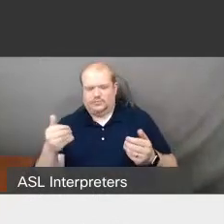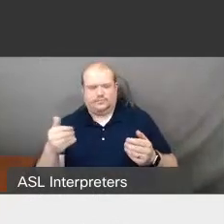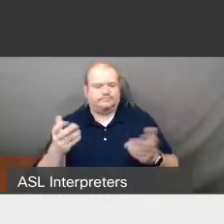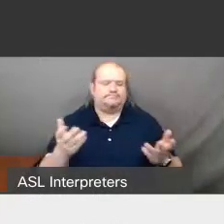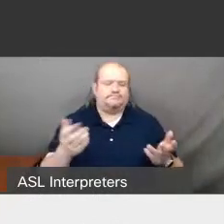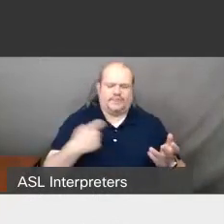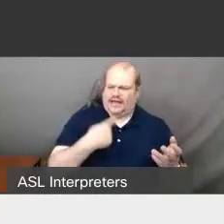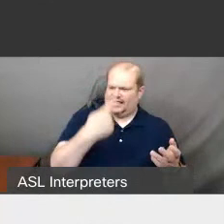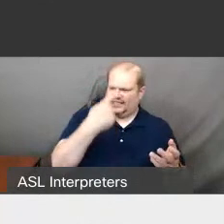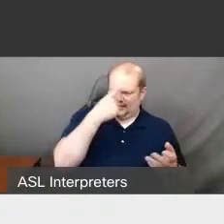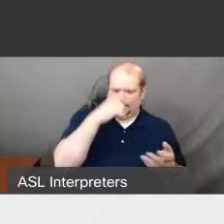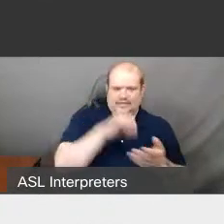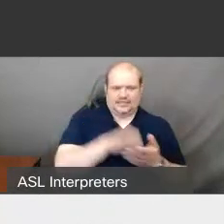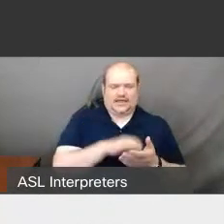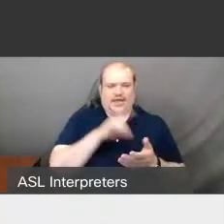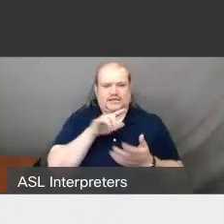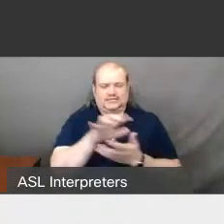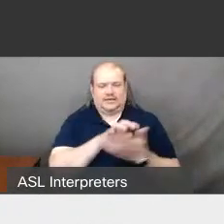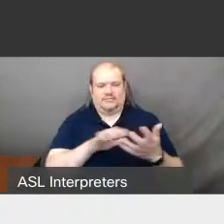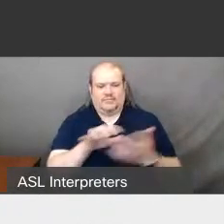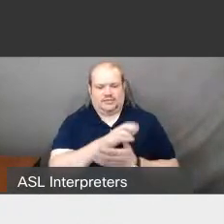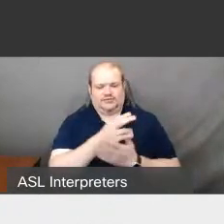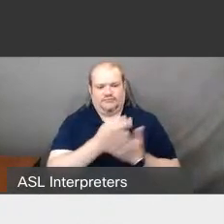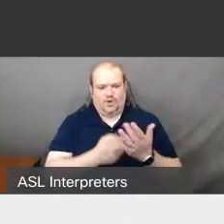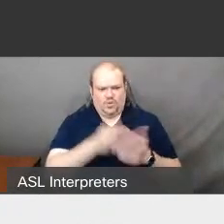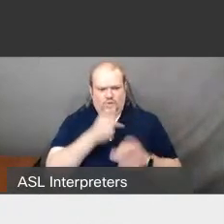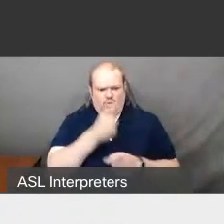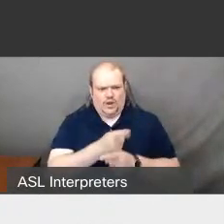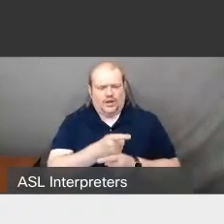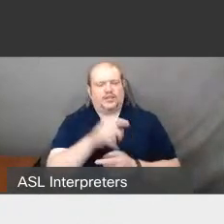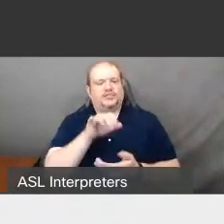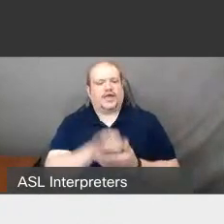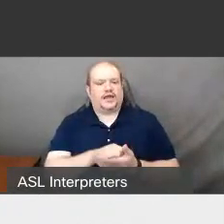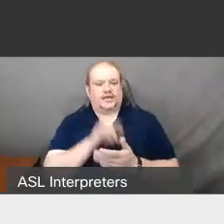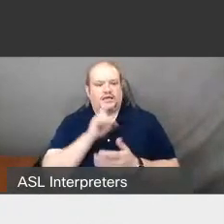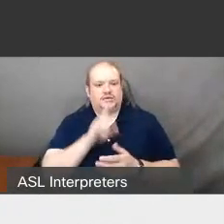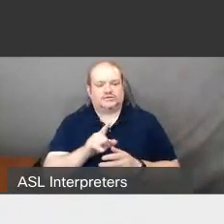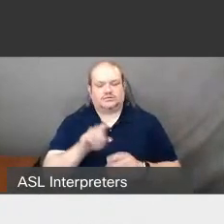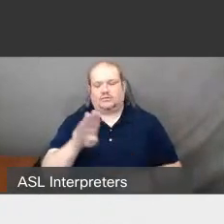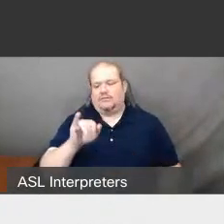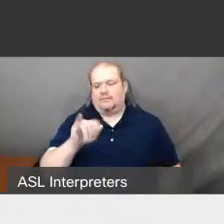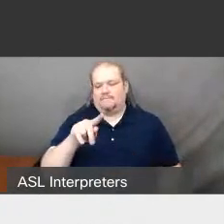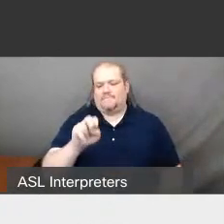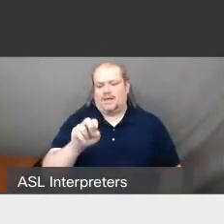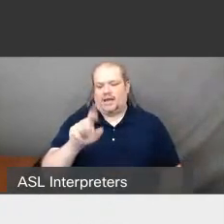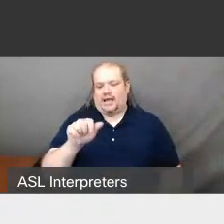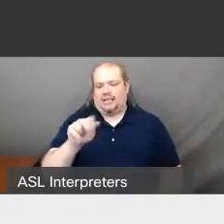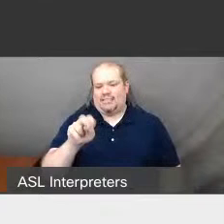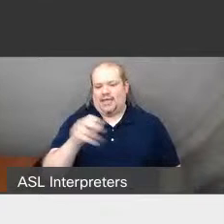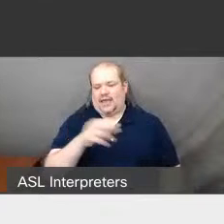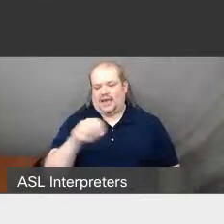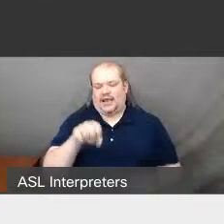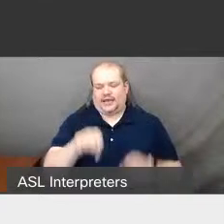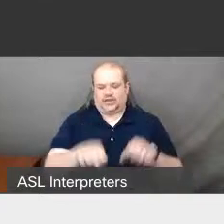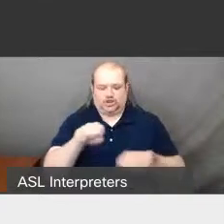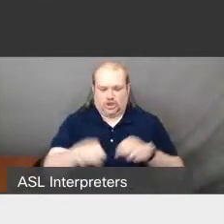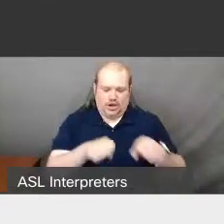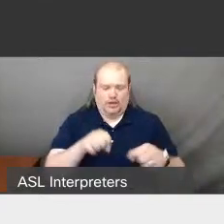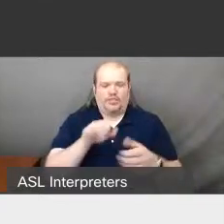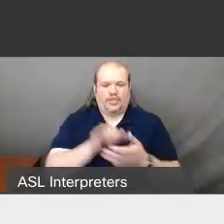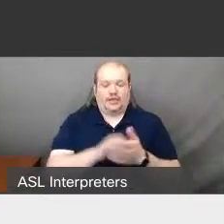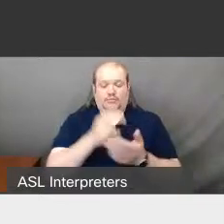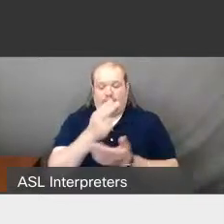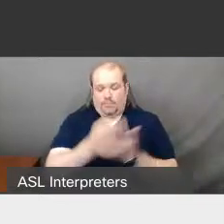I think it's a mix of both, isn't it? It's a mix of bike lanes and sharrows. The intent is both of those to